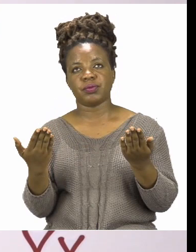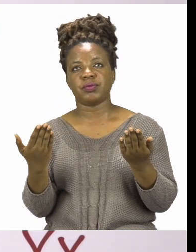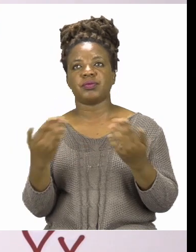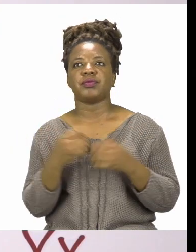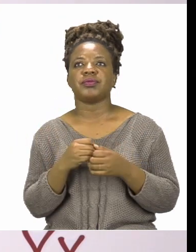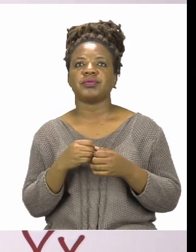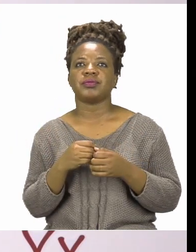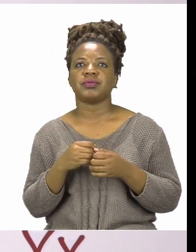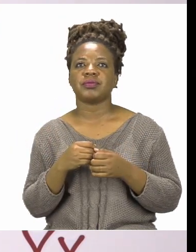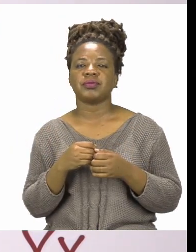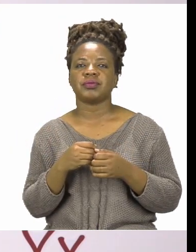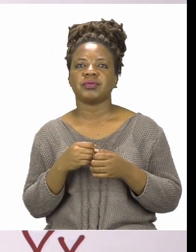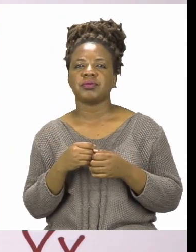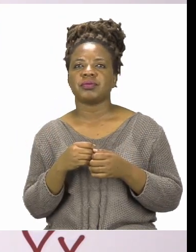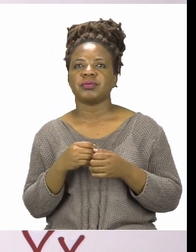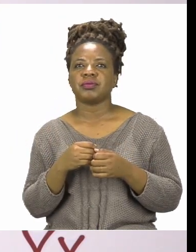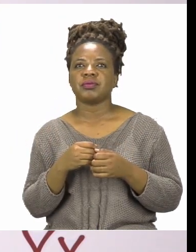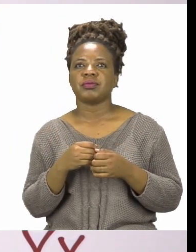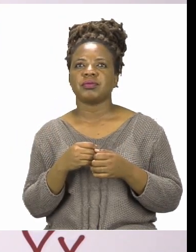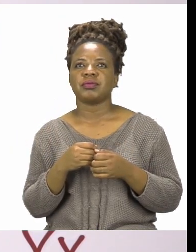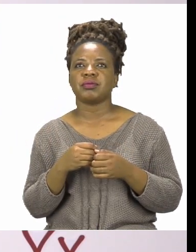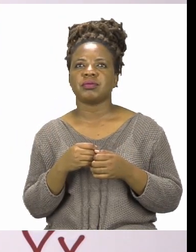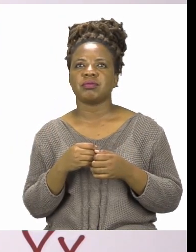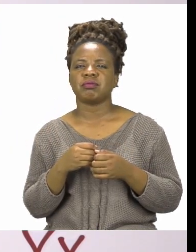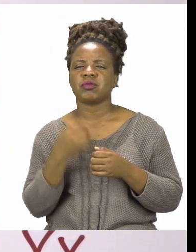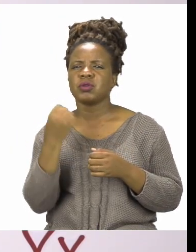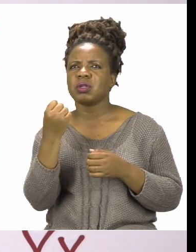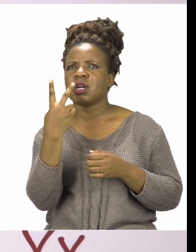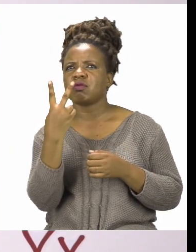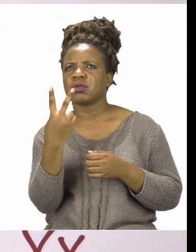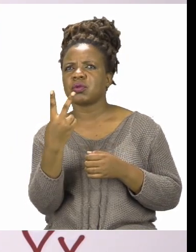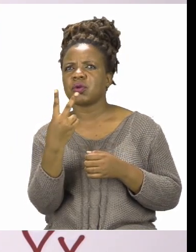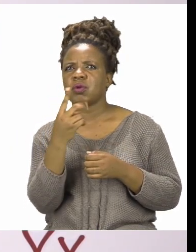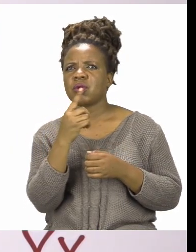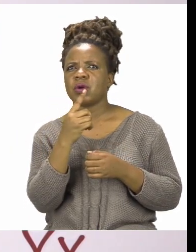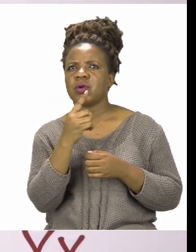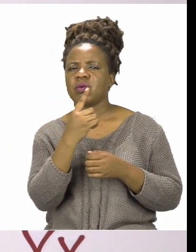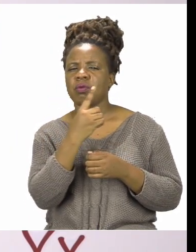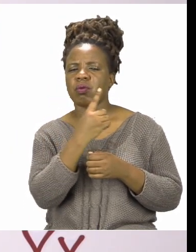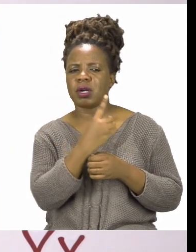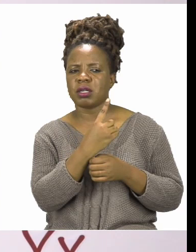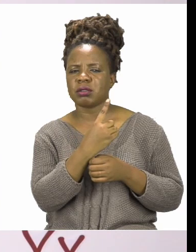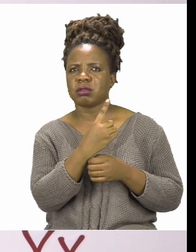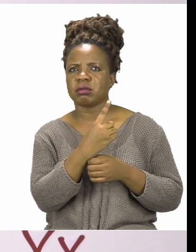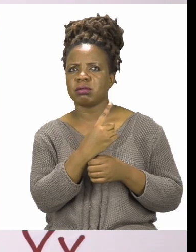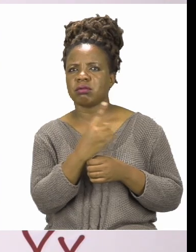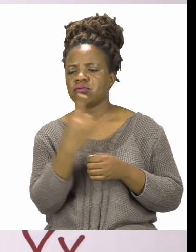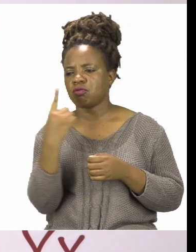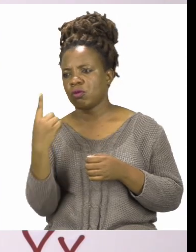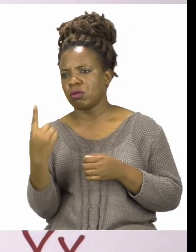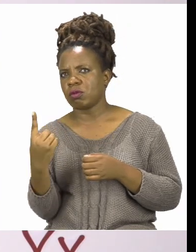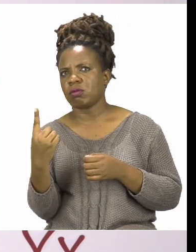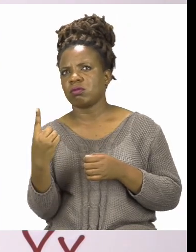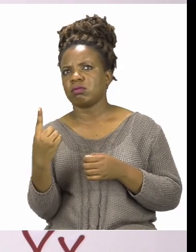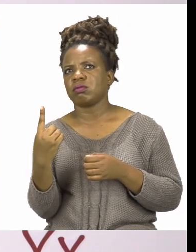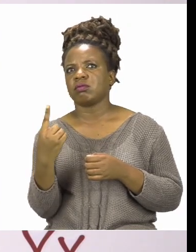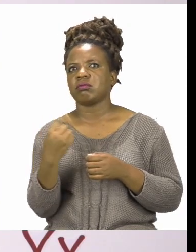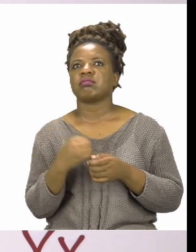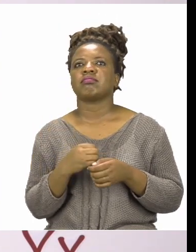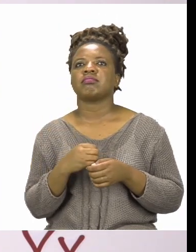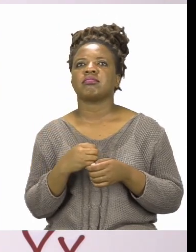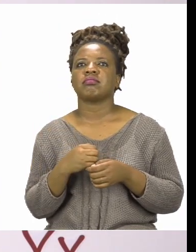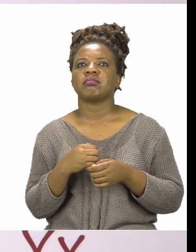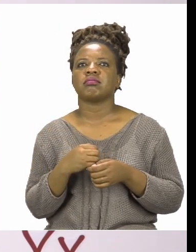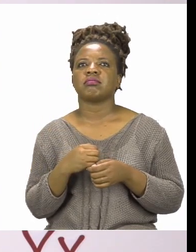answer. So we can say we're sharing 2, one in here and another one in here.